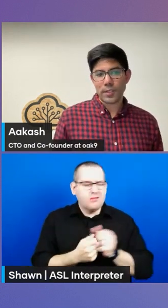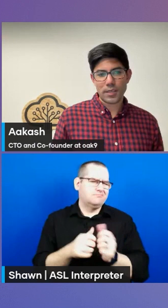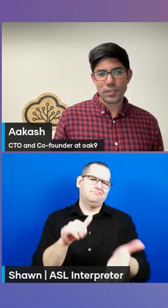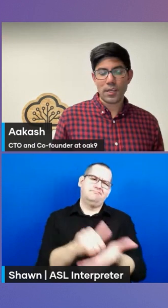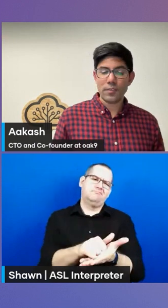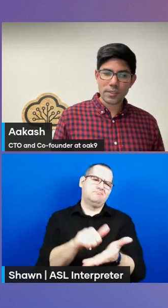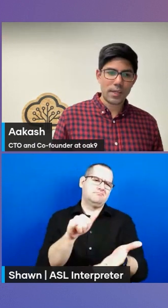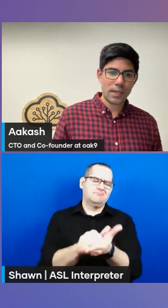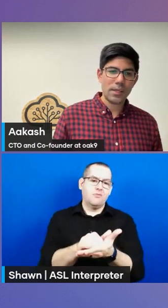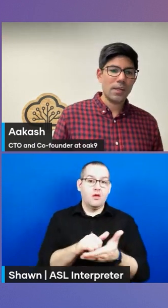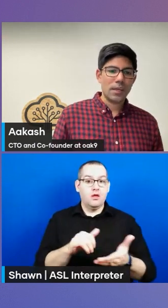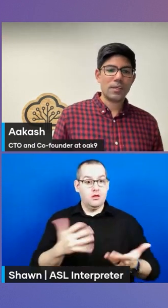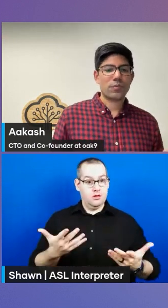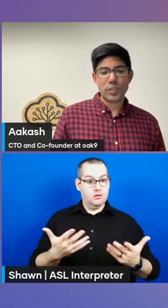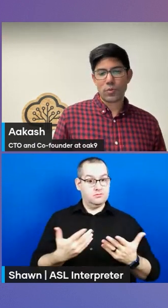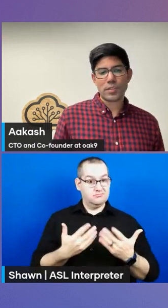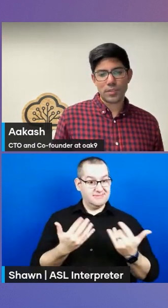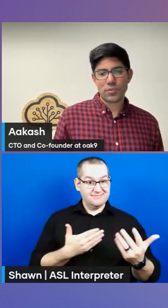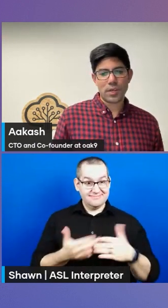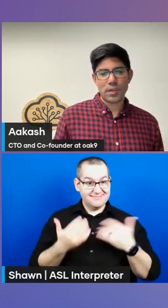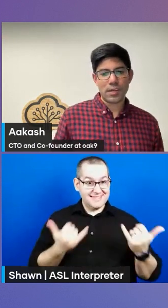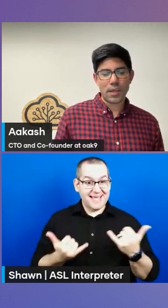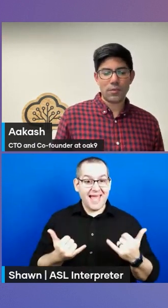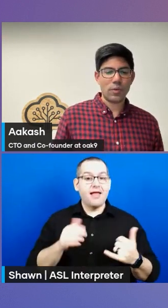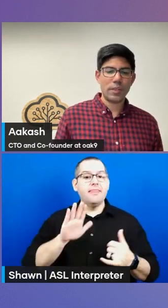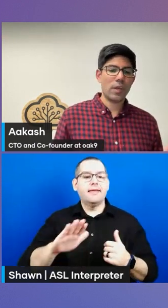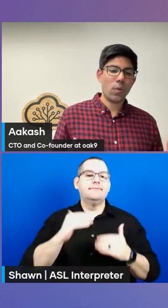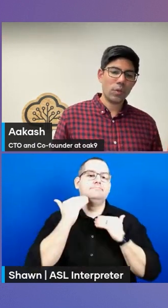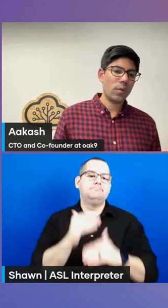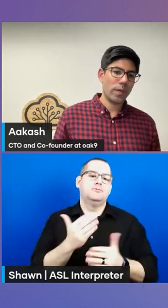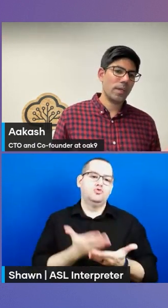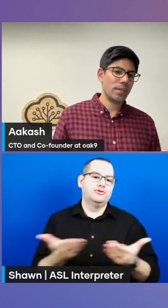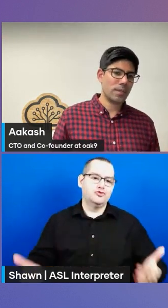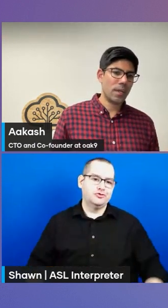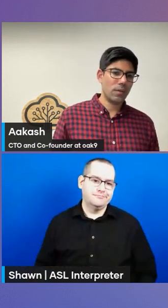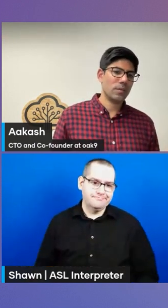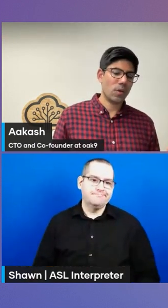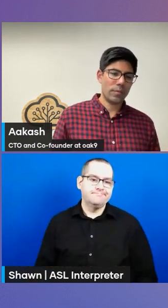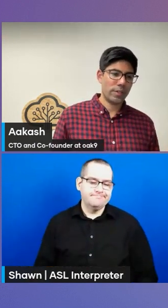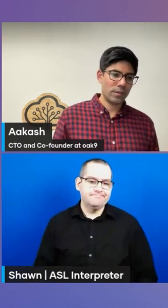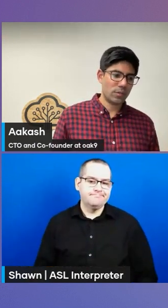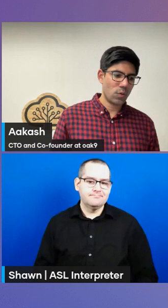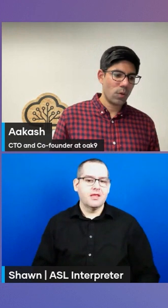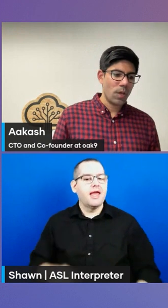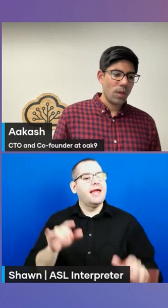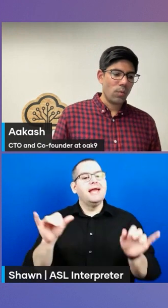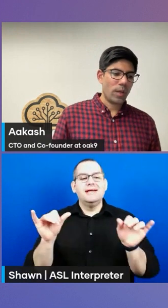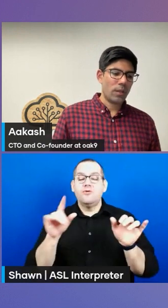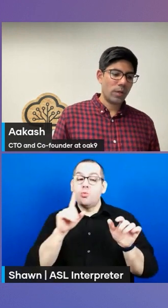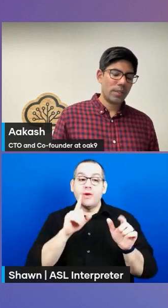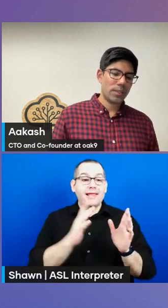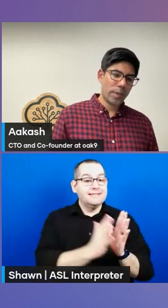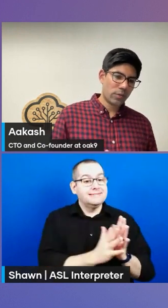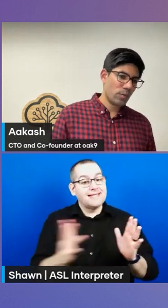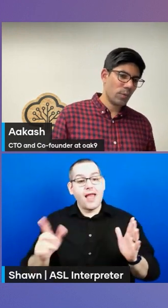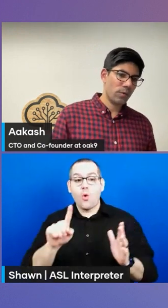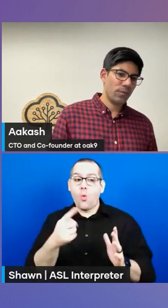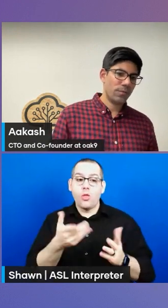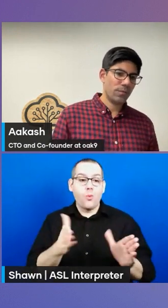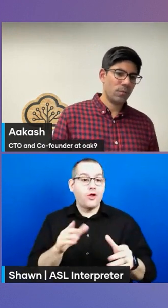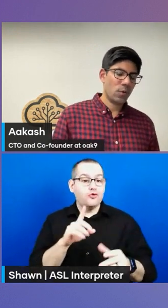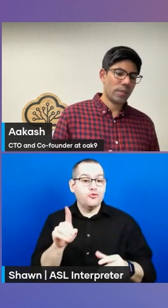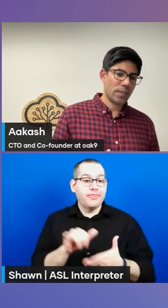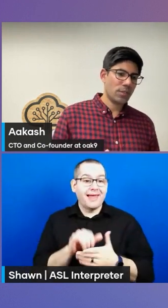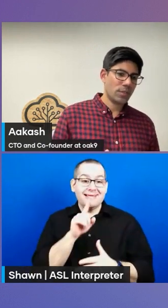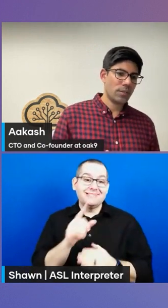security organization, even today, is resource constrained. And really the only way they can scale is automation. So when I look at the spectrum